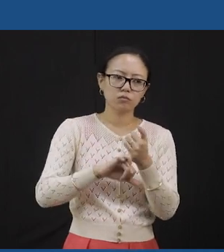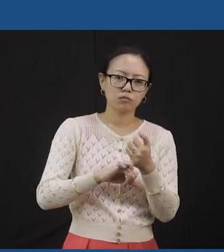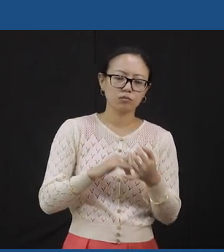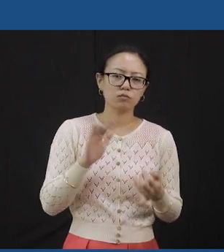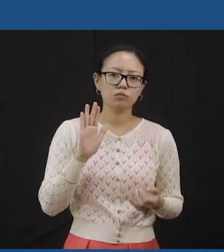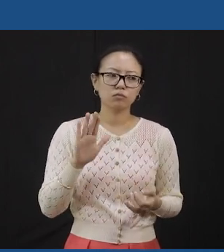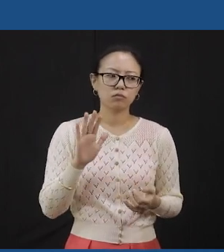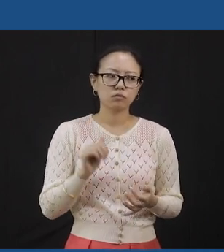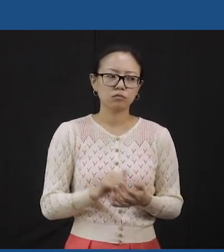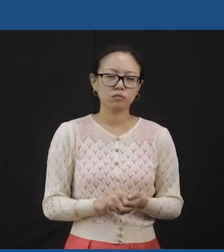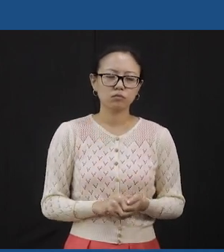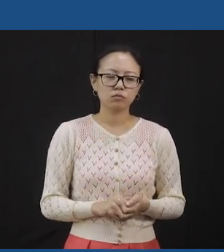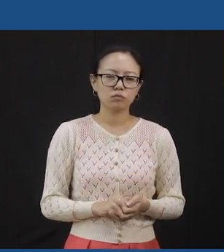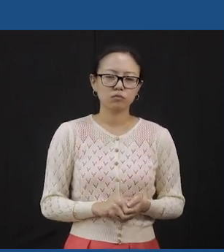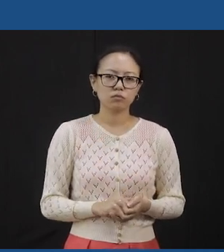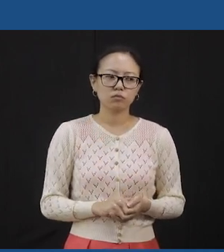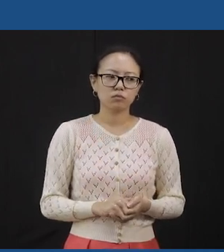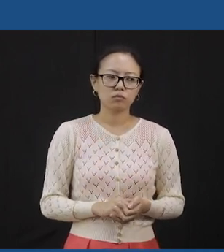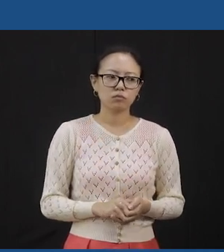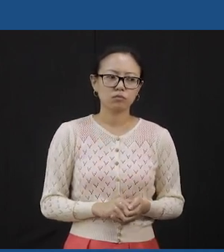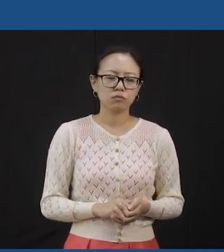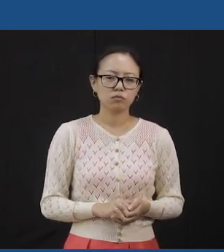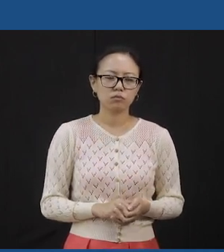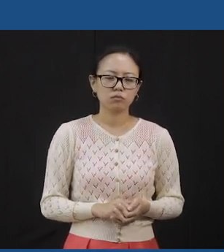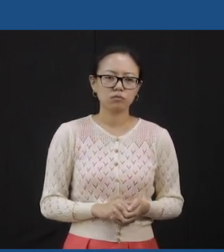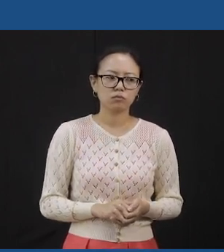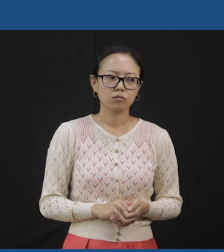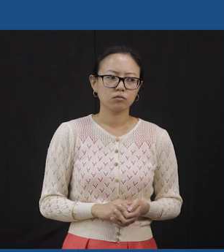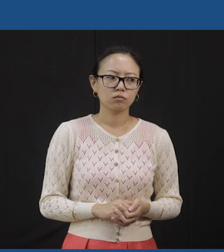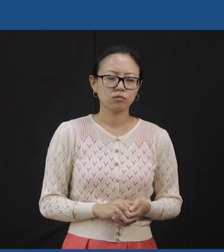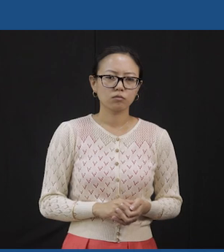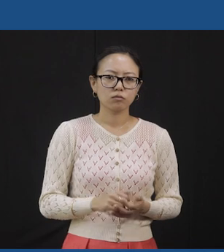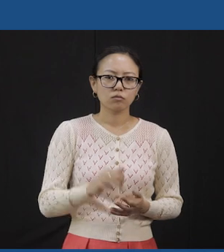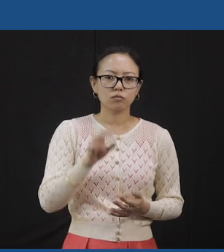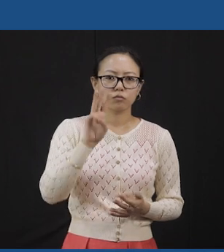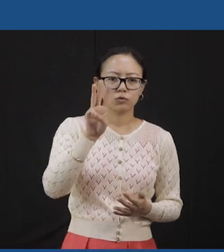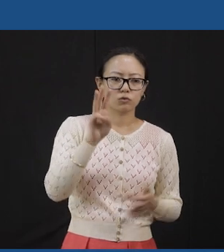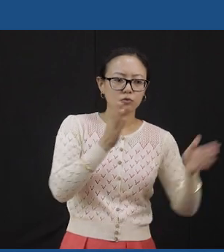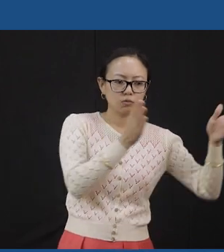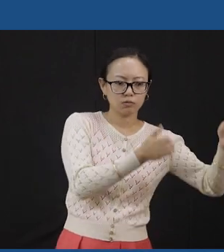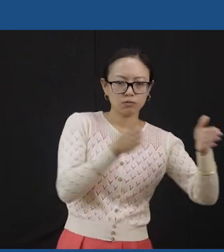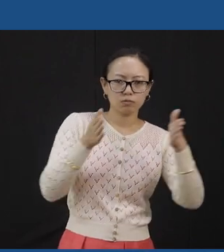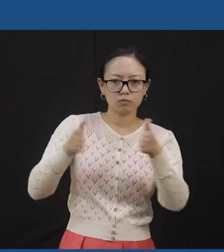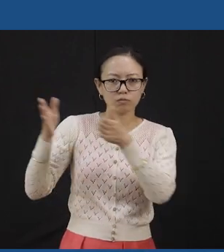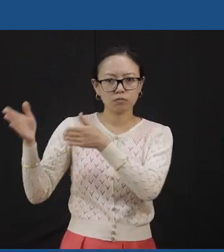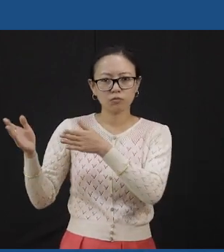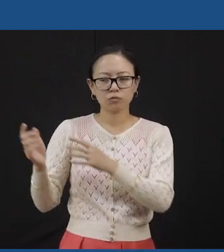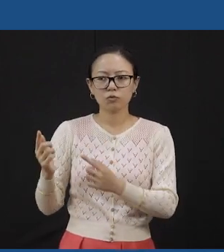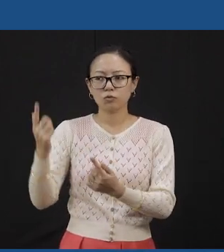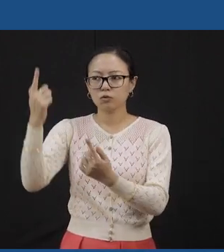In each abacus, there are 3 rods, and in 3 rods, there are so many beads.